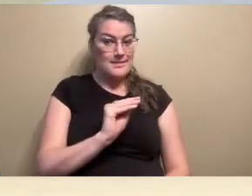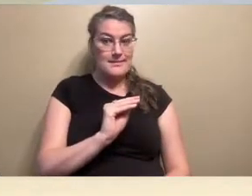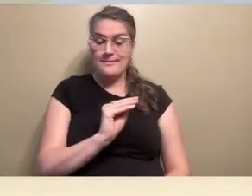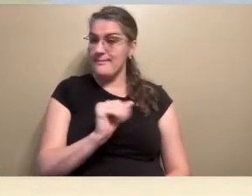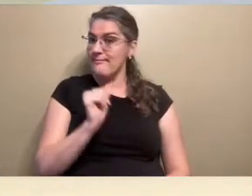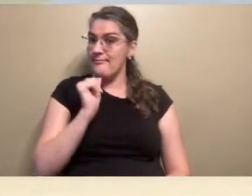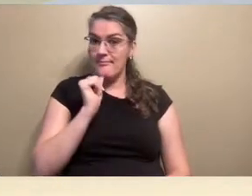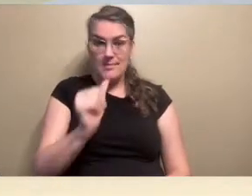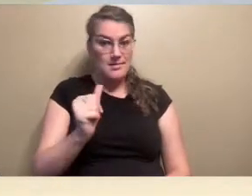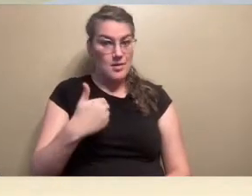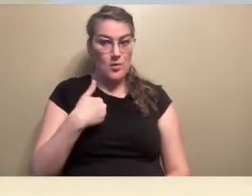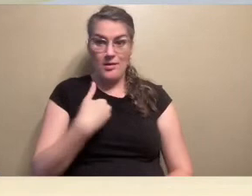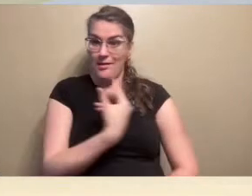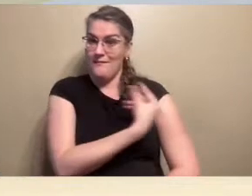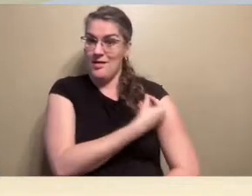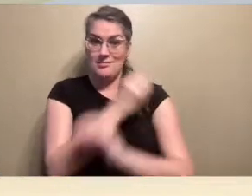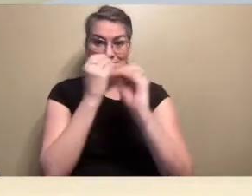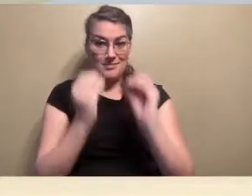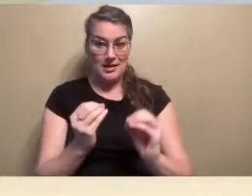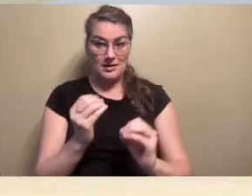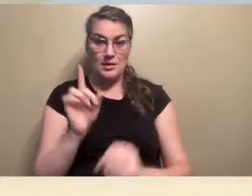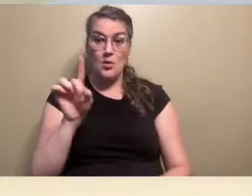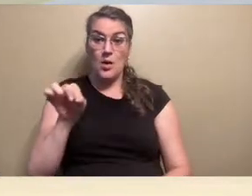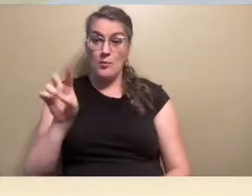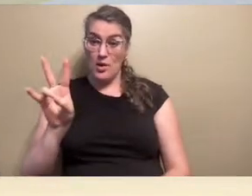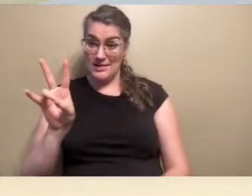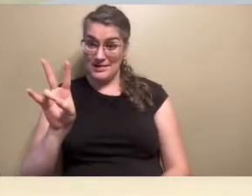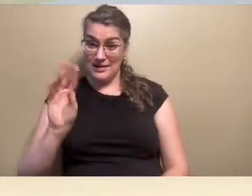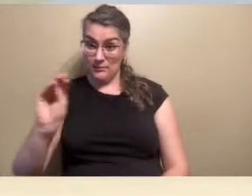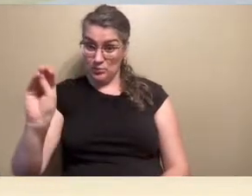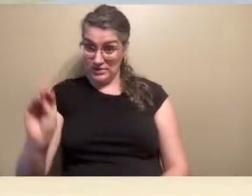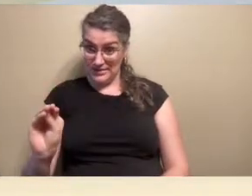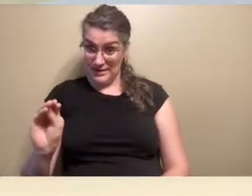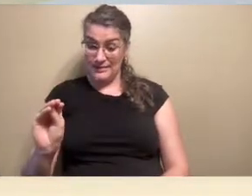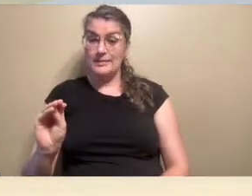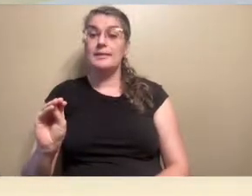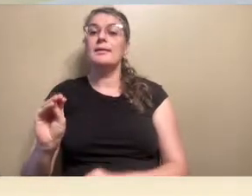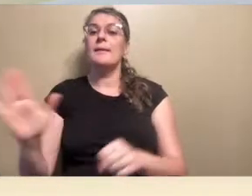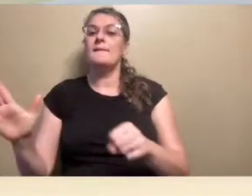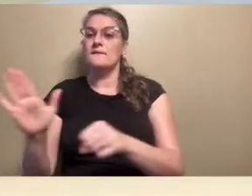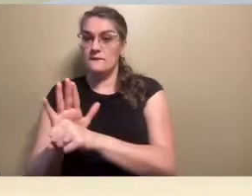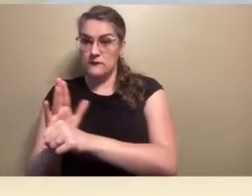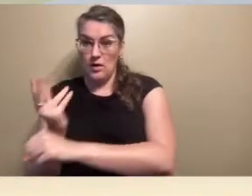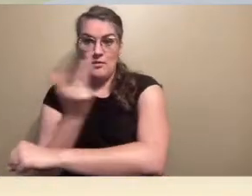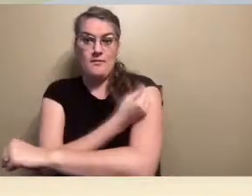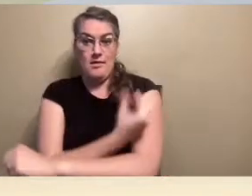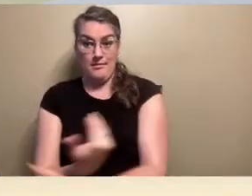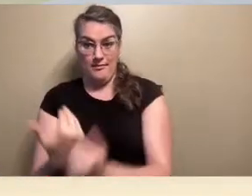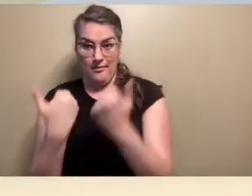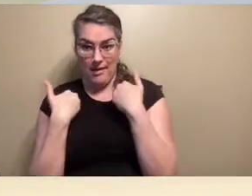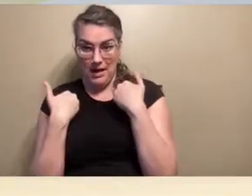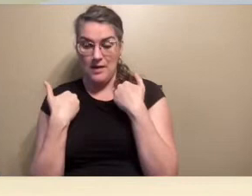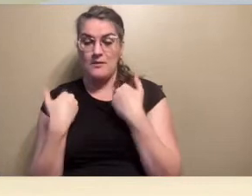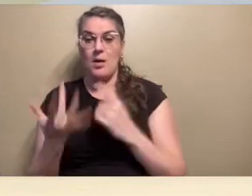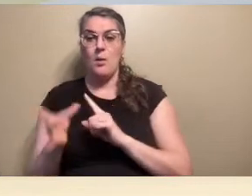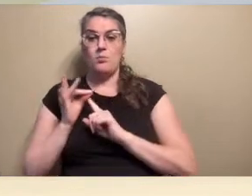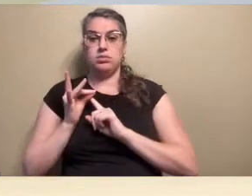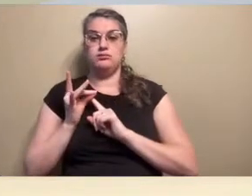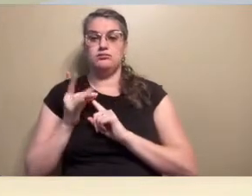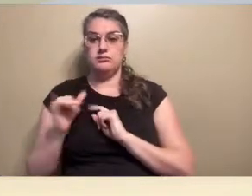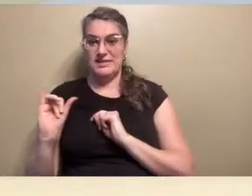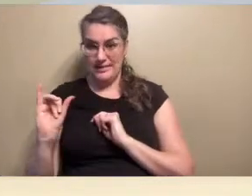vaccinated, and 1.7% are individuals who are fully vaccinated. These numbers